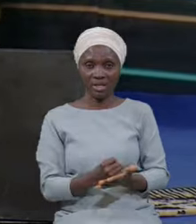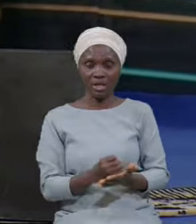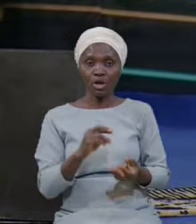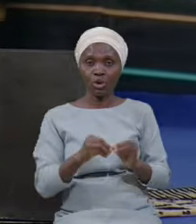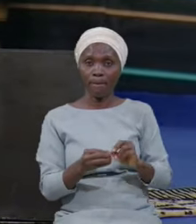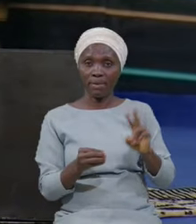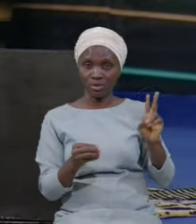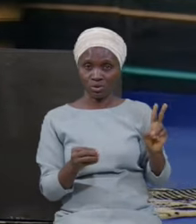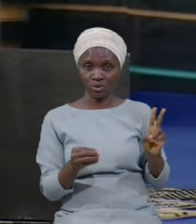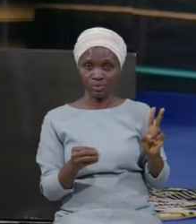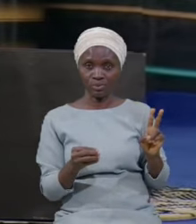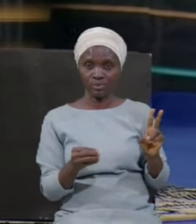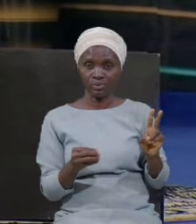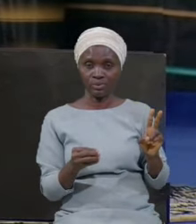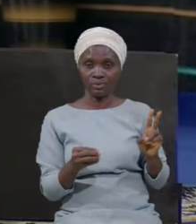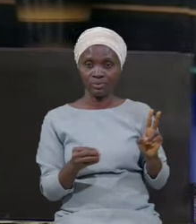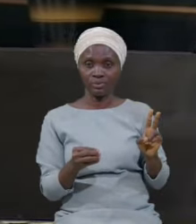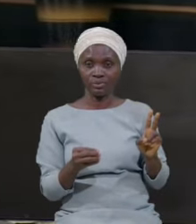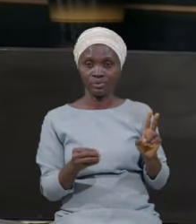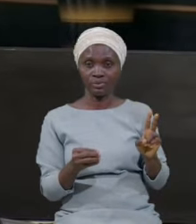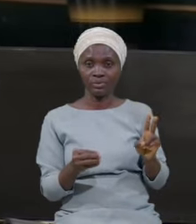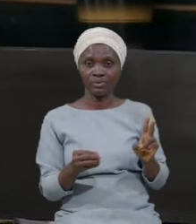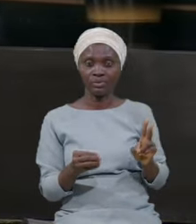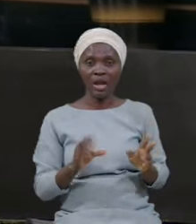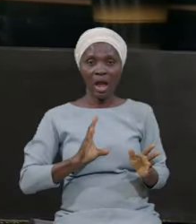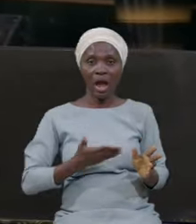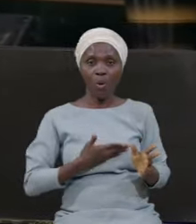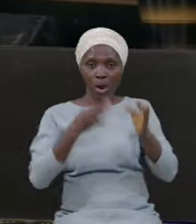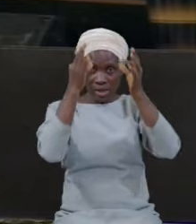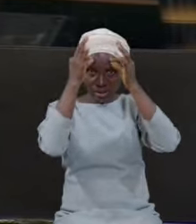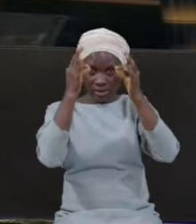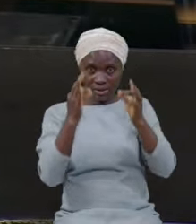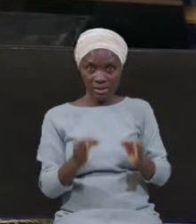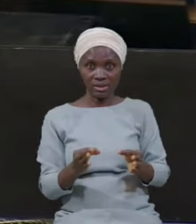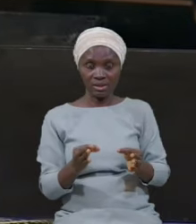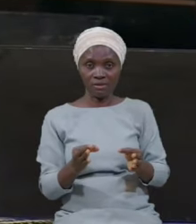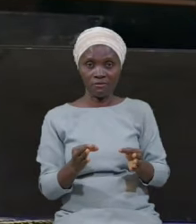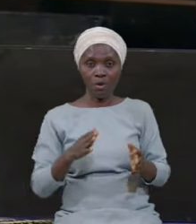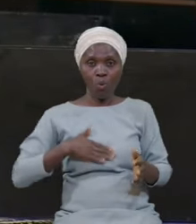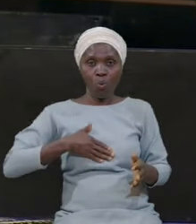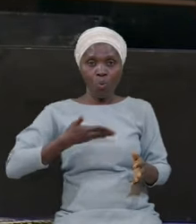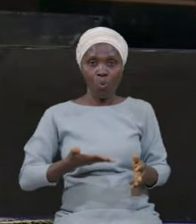Number two is our decisive willingness to surrender